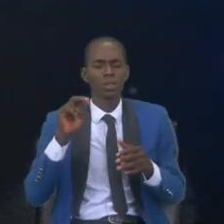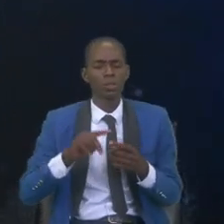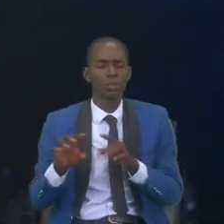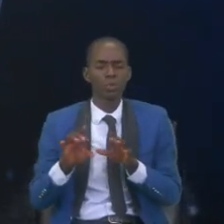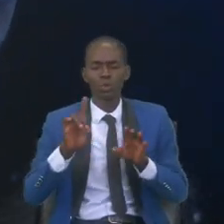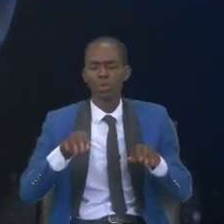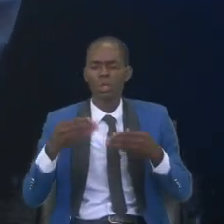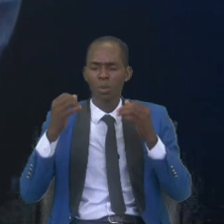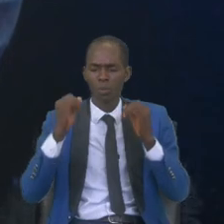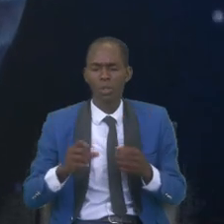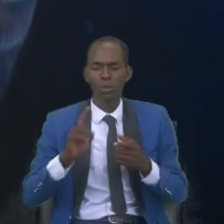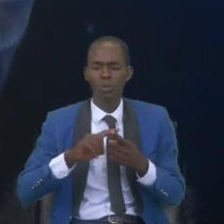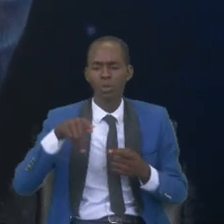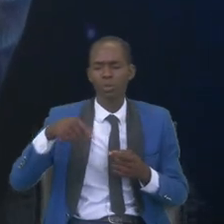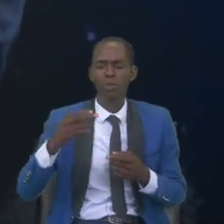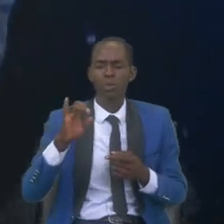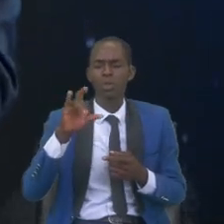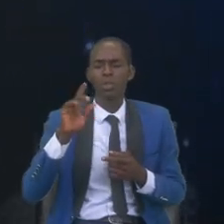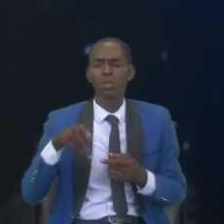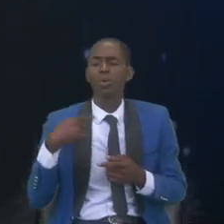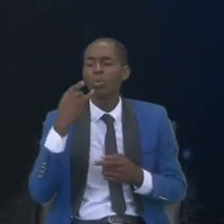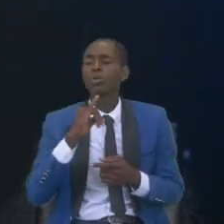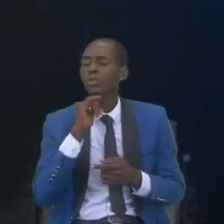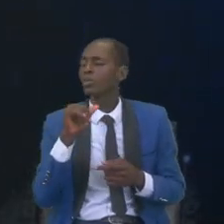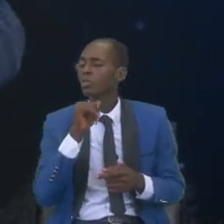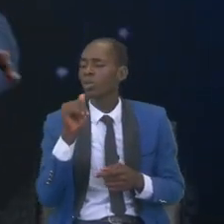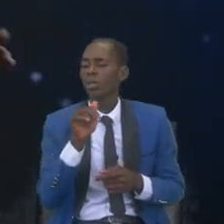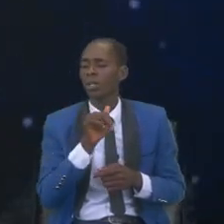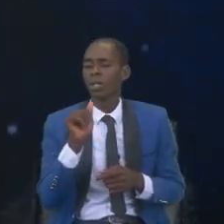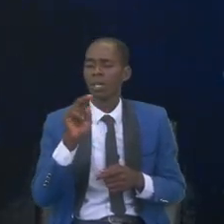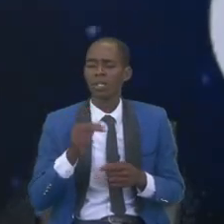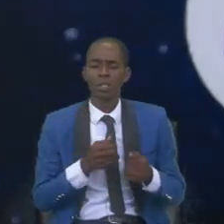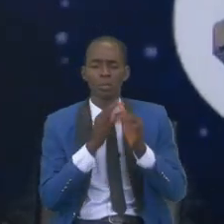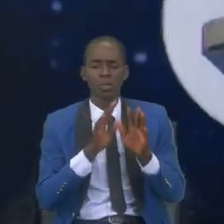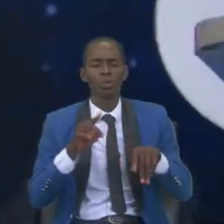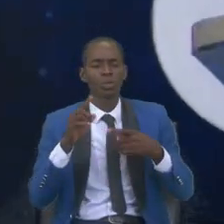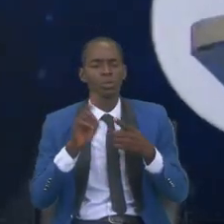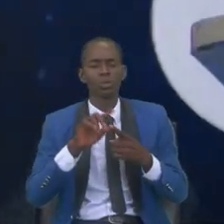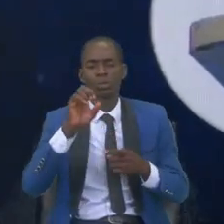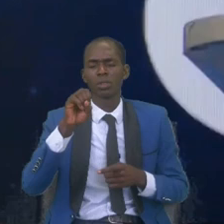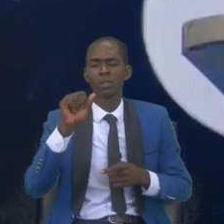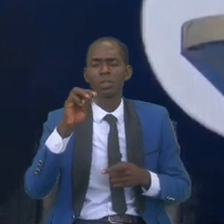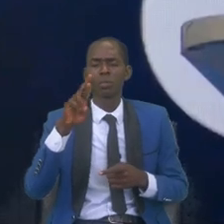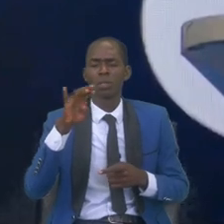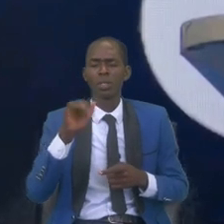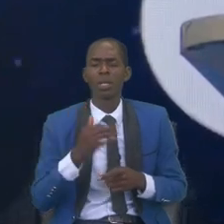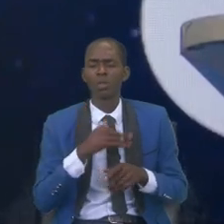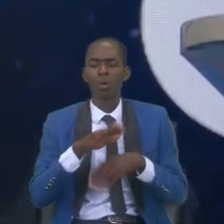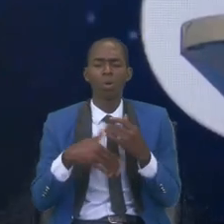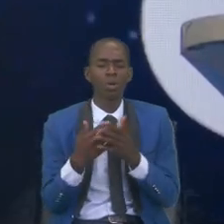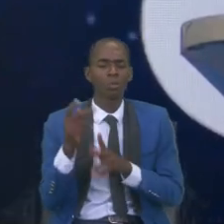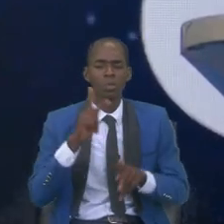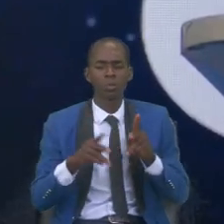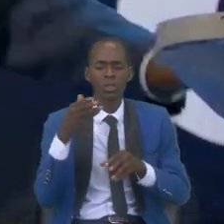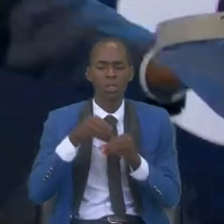an apostle. And he went to Samaria, and all those places tasted the power, fire of the Lord.